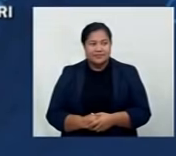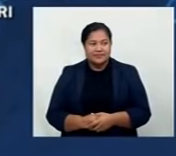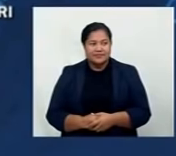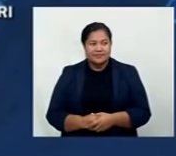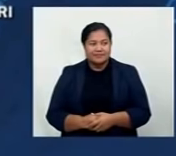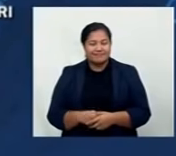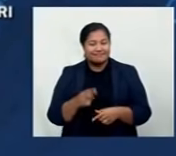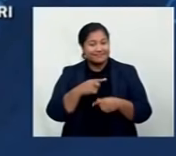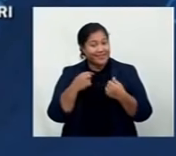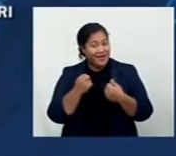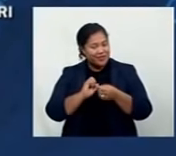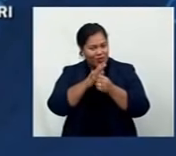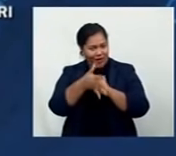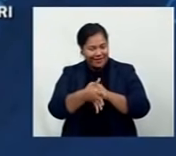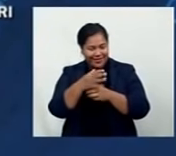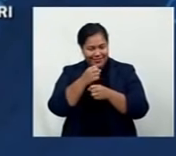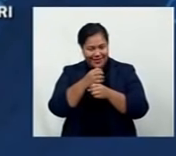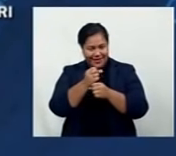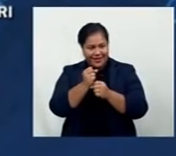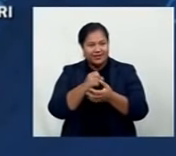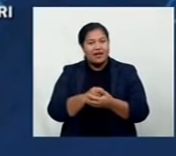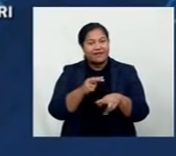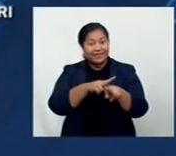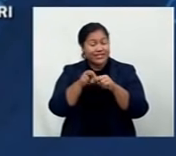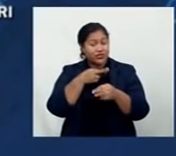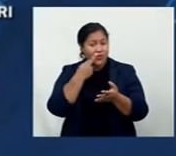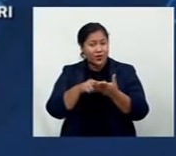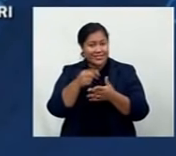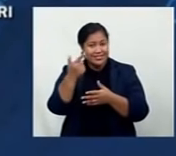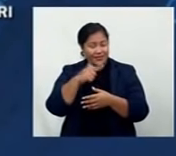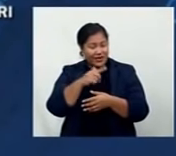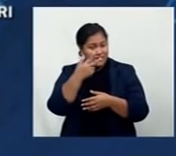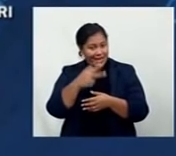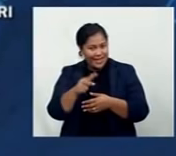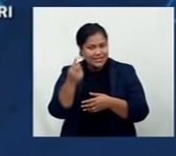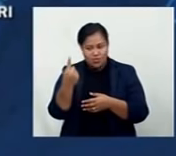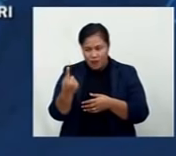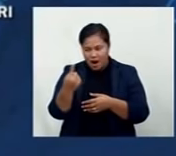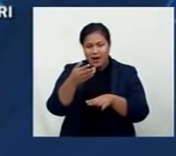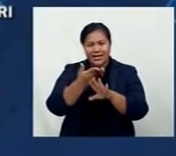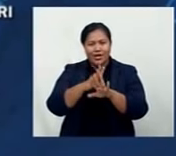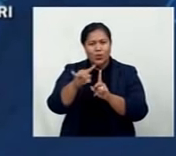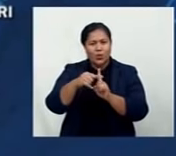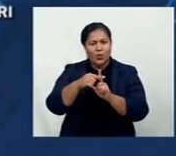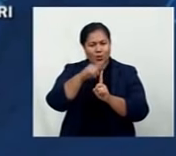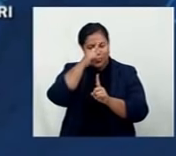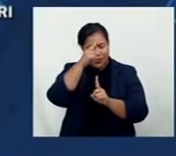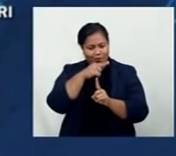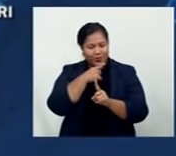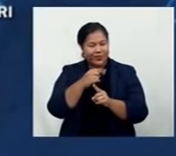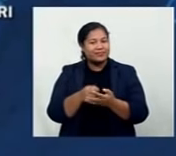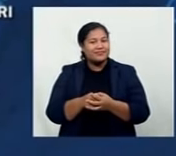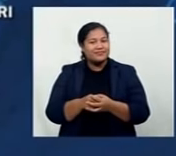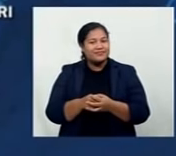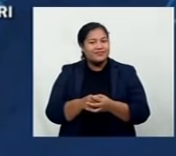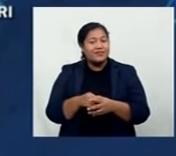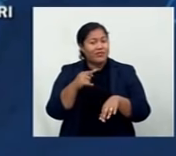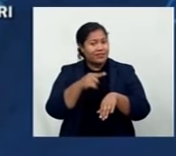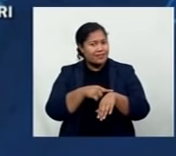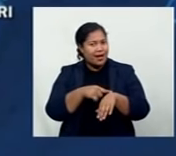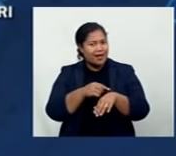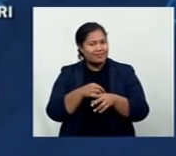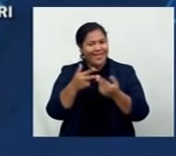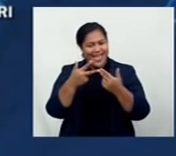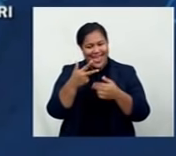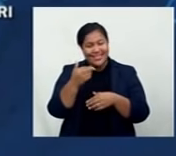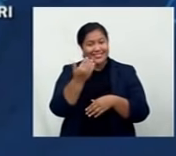And to our latest COVID-19 update, Fiji recorded 781 new COVID-19 infections for the period ending